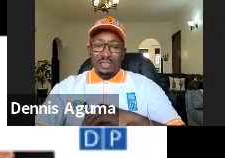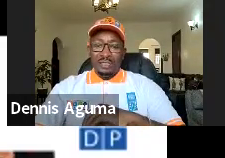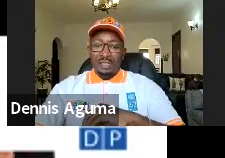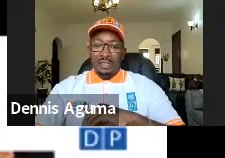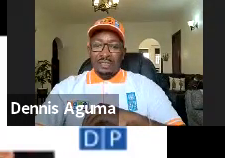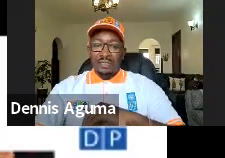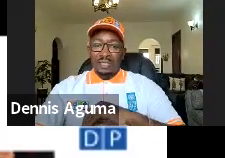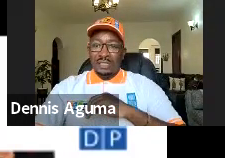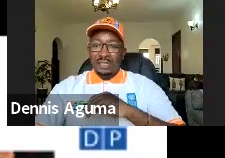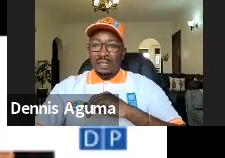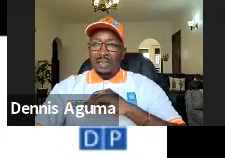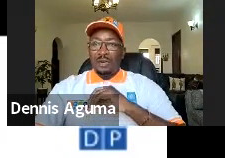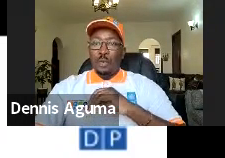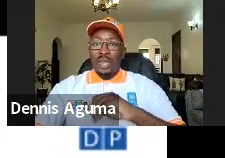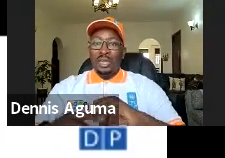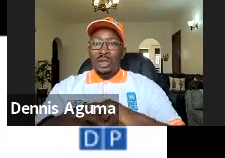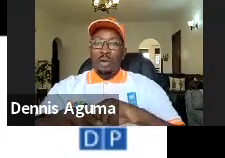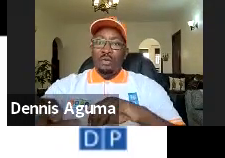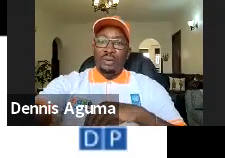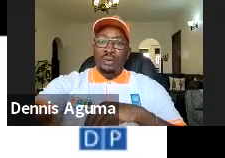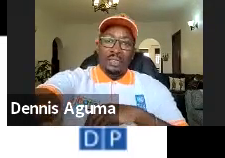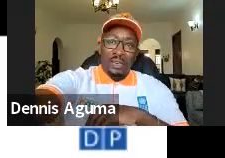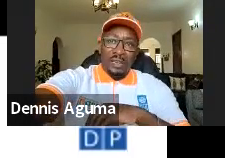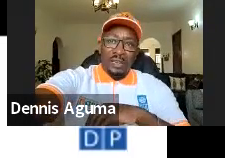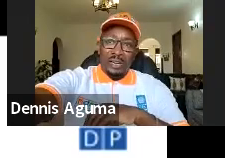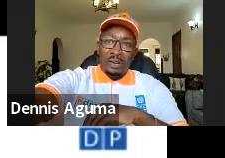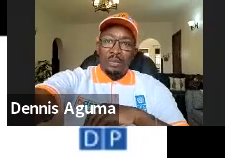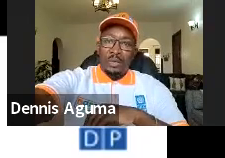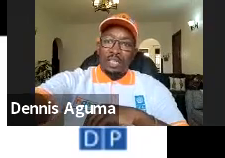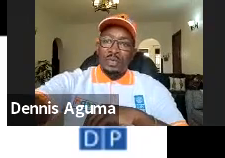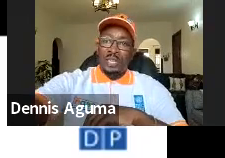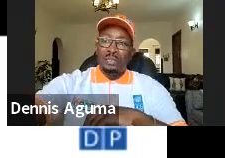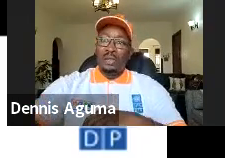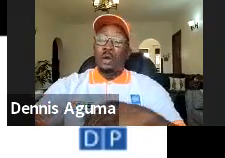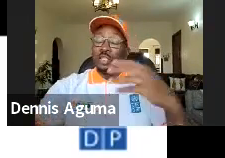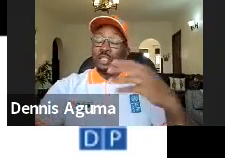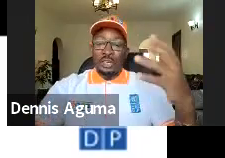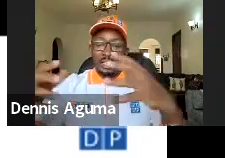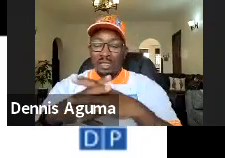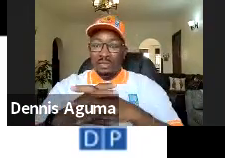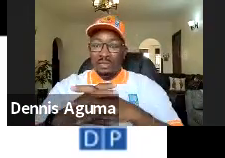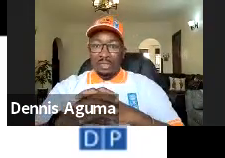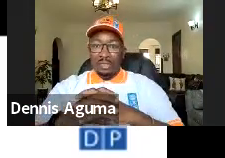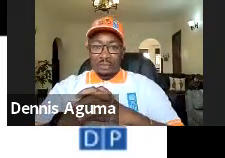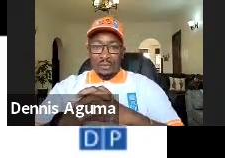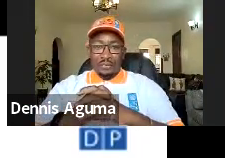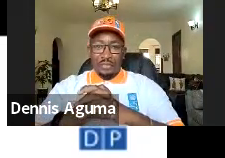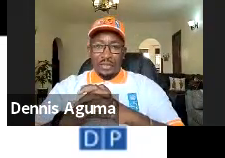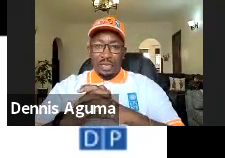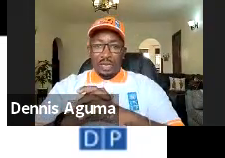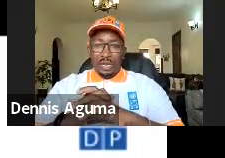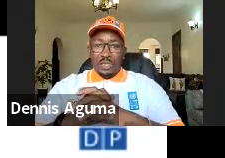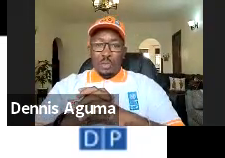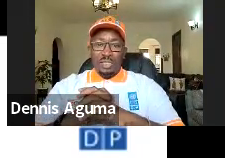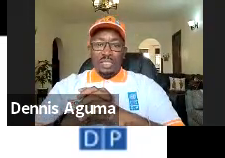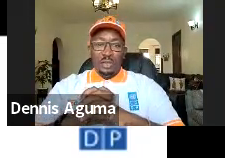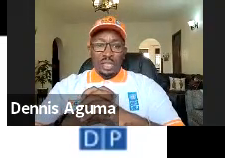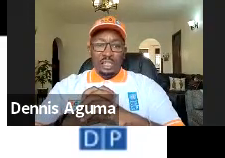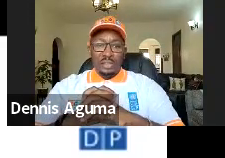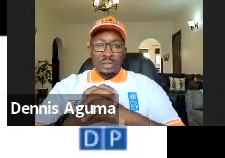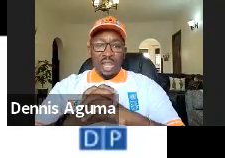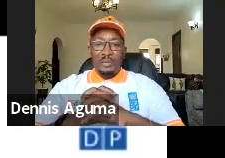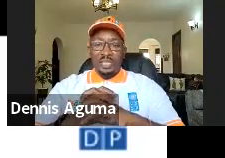this is a fantastic way of delivering entrepreneurship skills or generally skills. So what